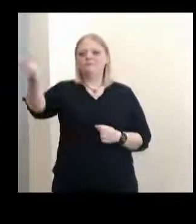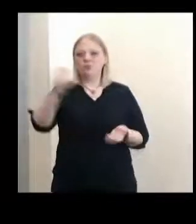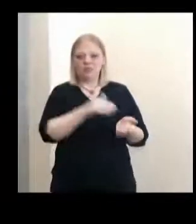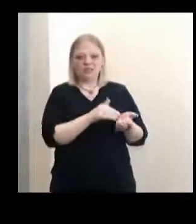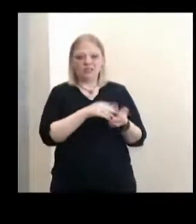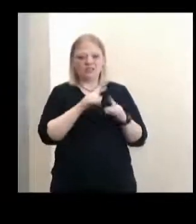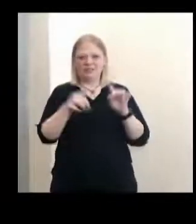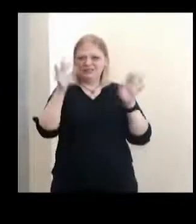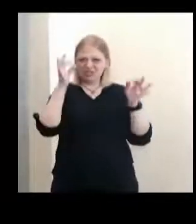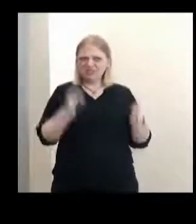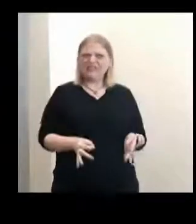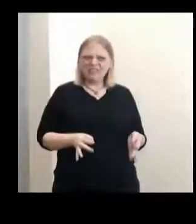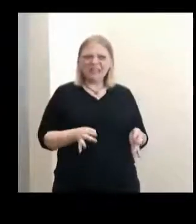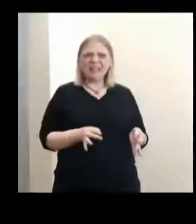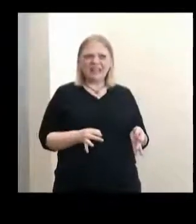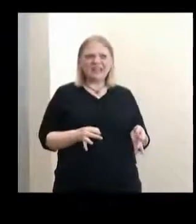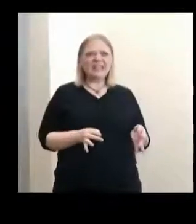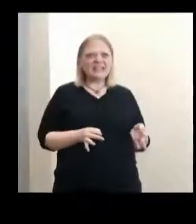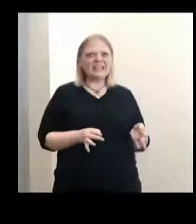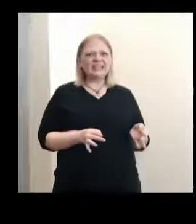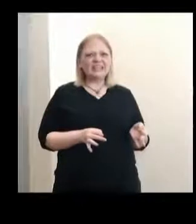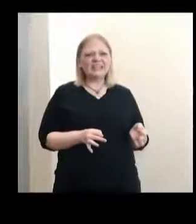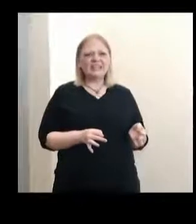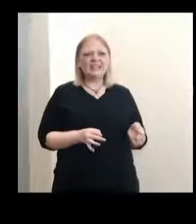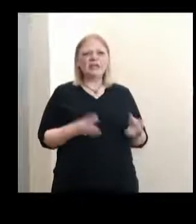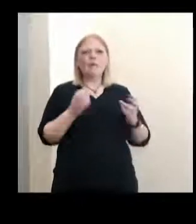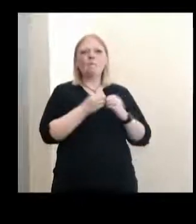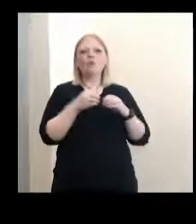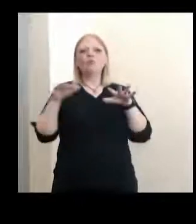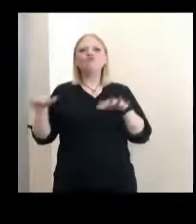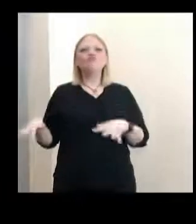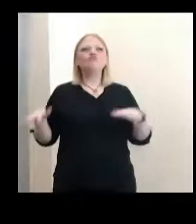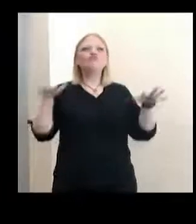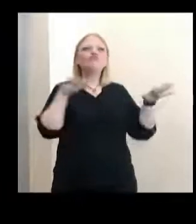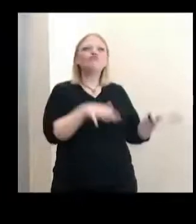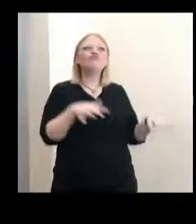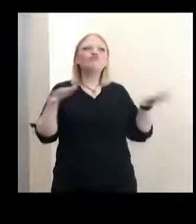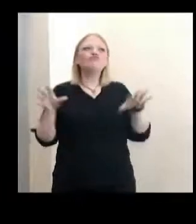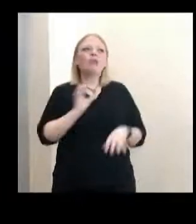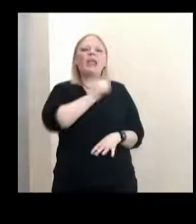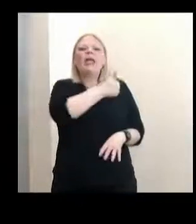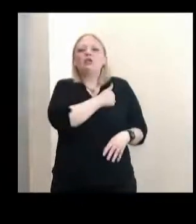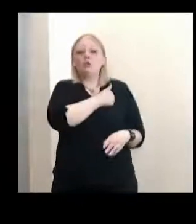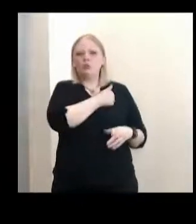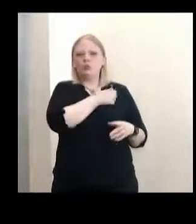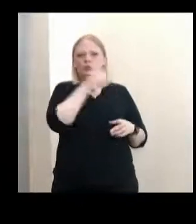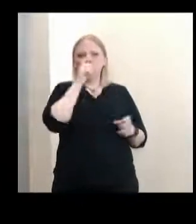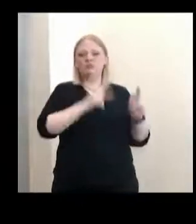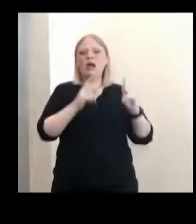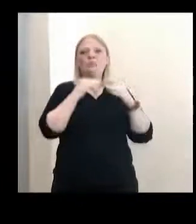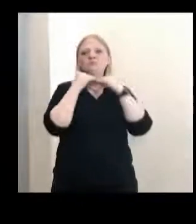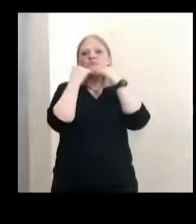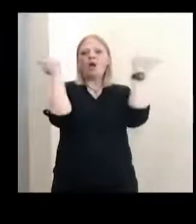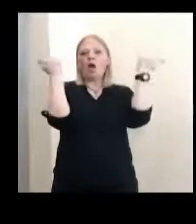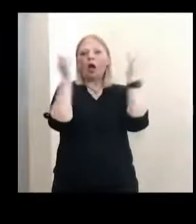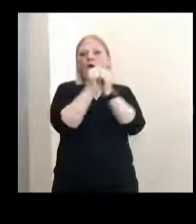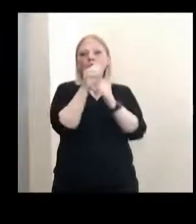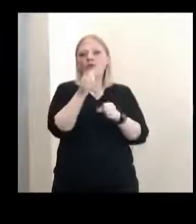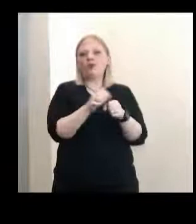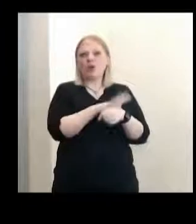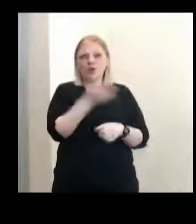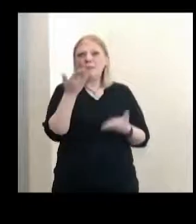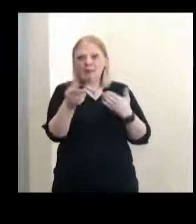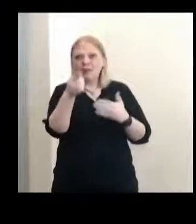definitely is a laxer attitude with some in the community who are pretty much done with COVID. You may be